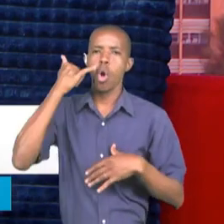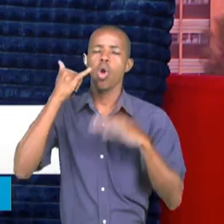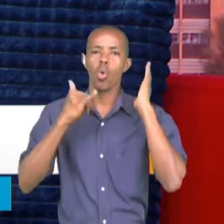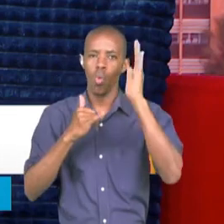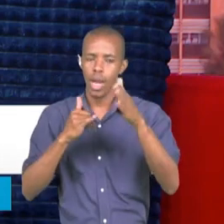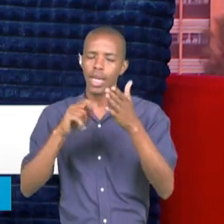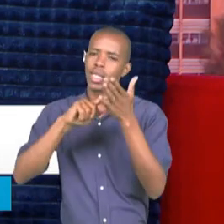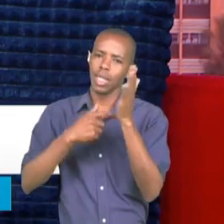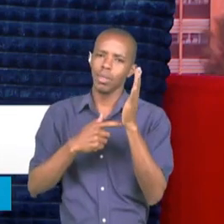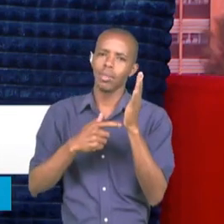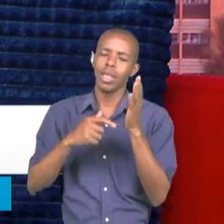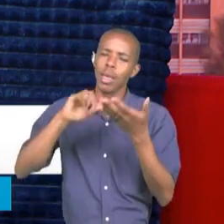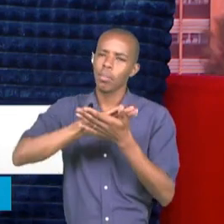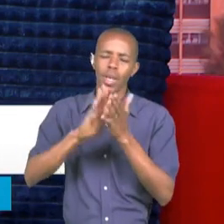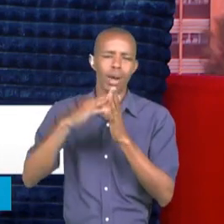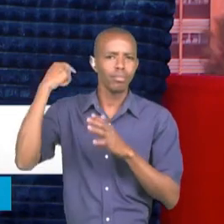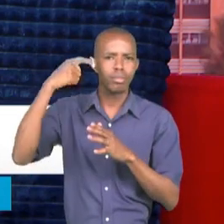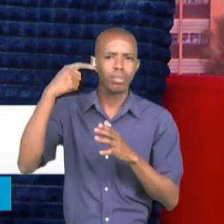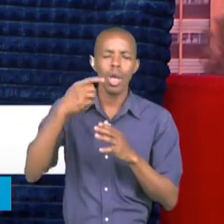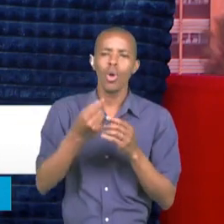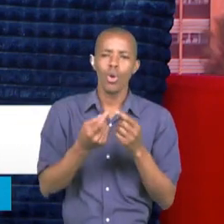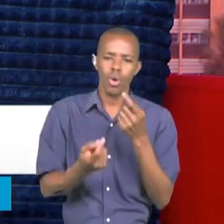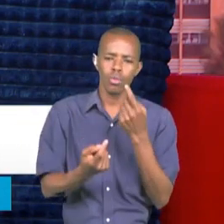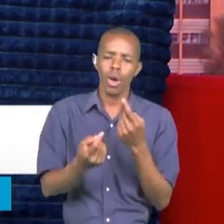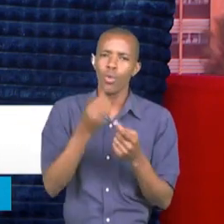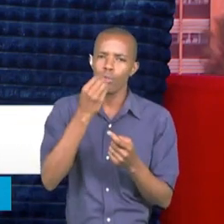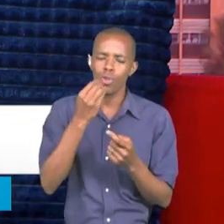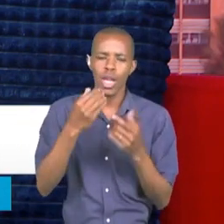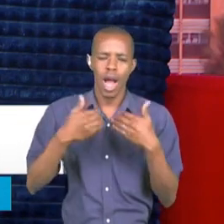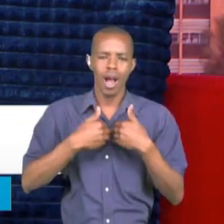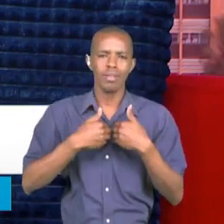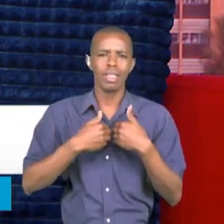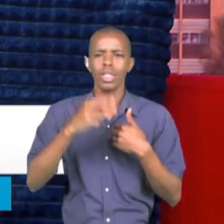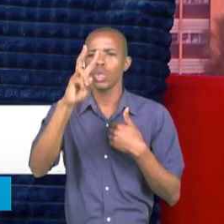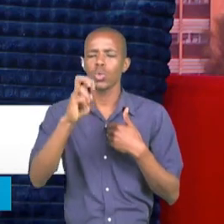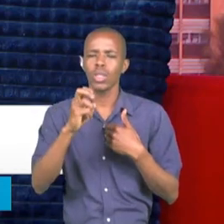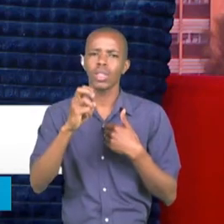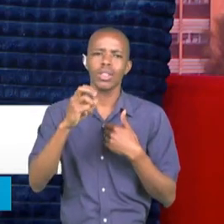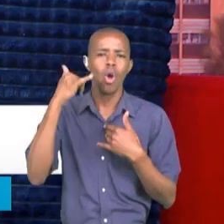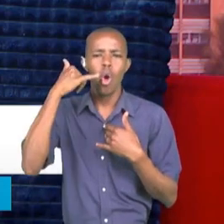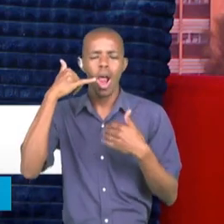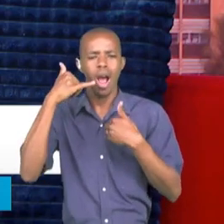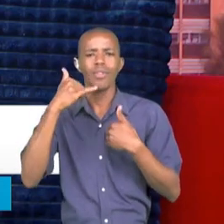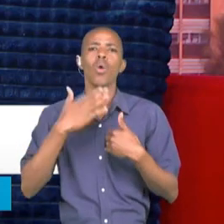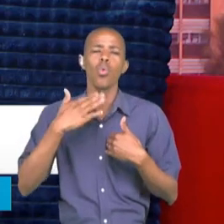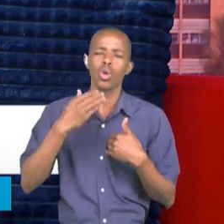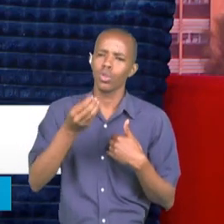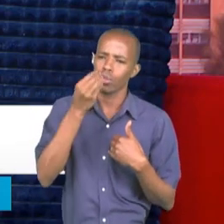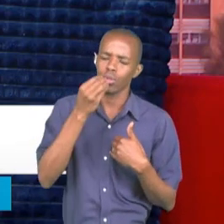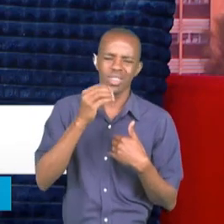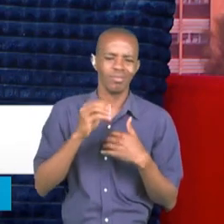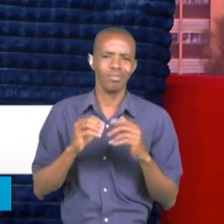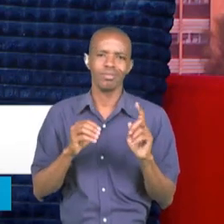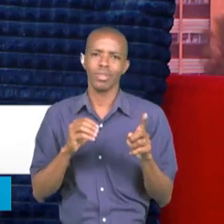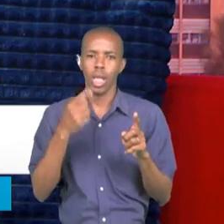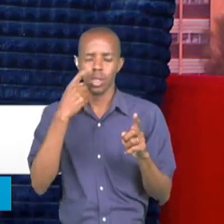sometimes it gets crazy. Like, nisha seti food, I get like 20 calls. We want food. Yeah, so, nona.